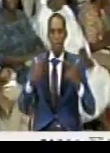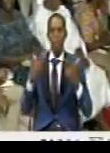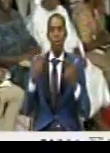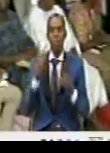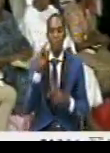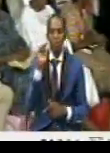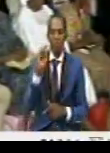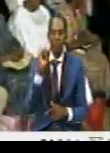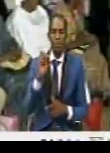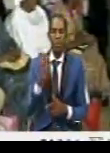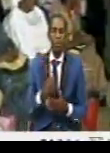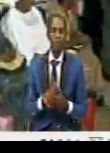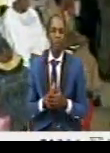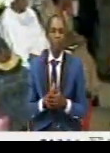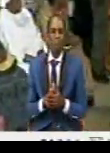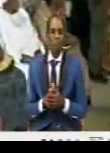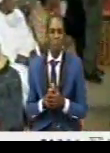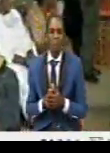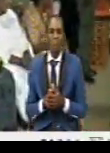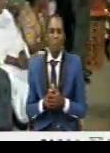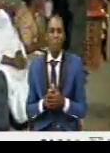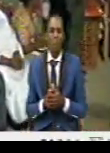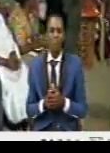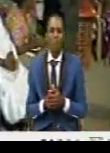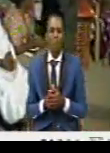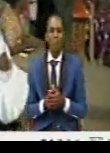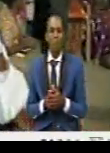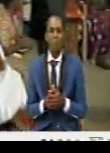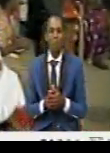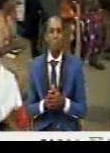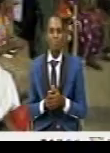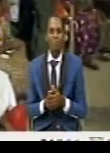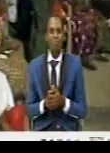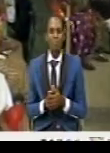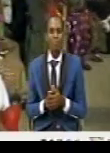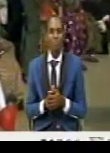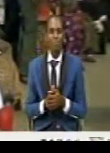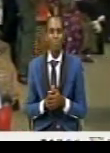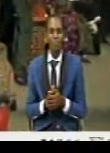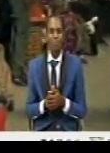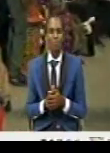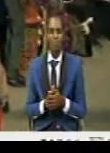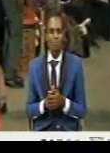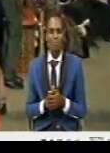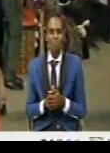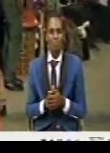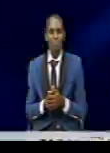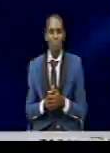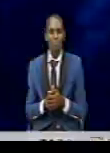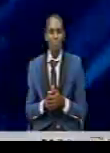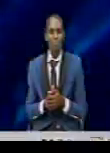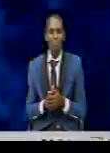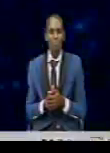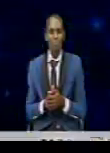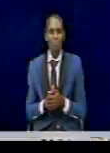State, for a live testimony. Benin City, Live.